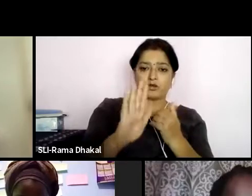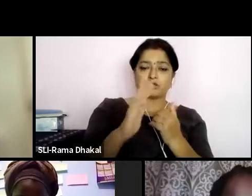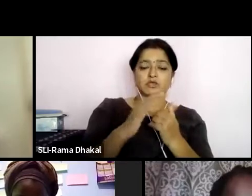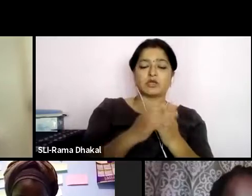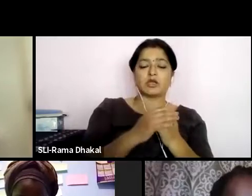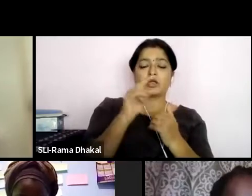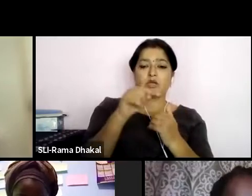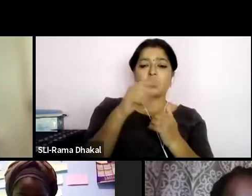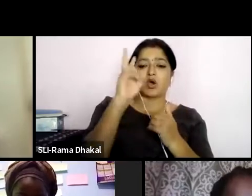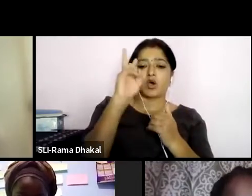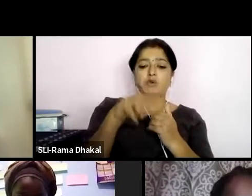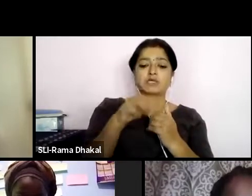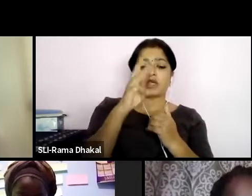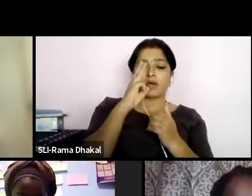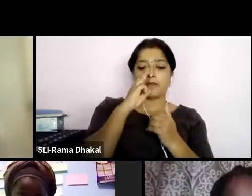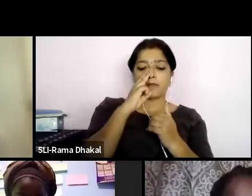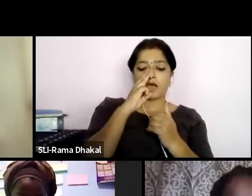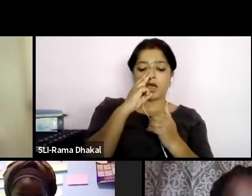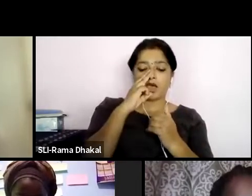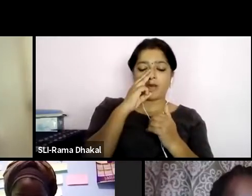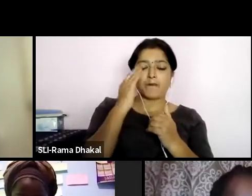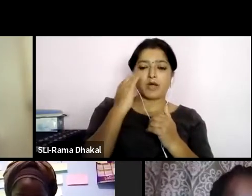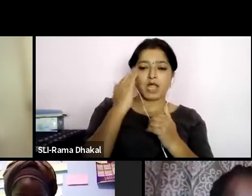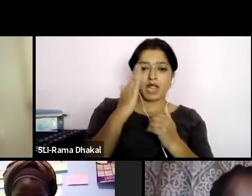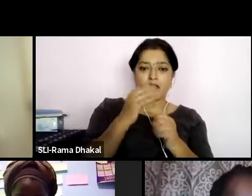are able to do these things